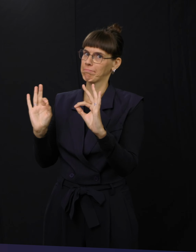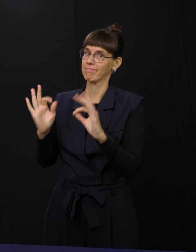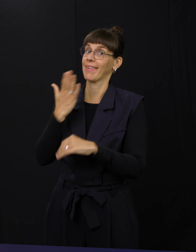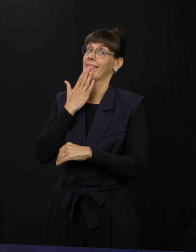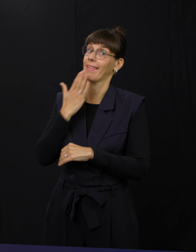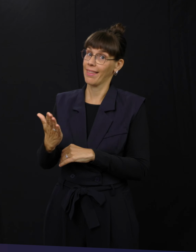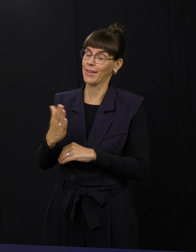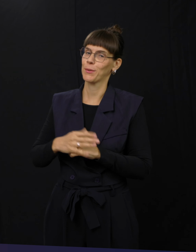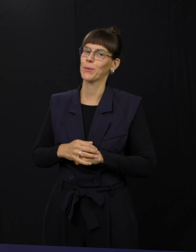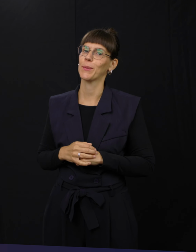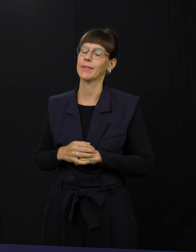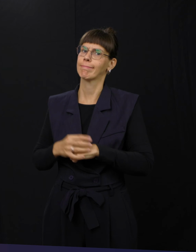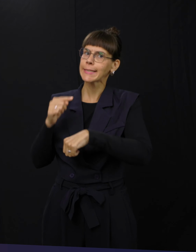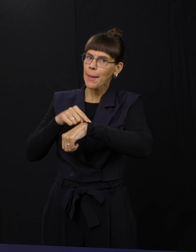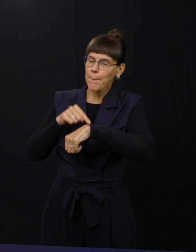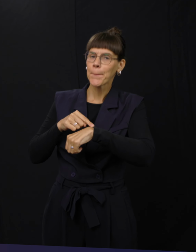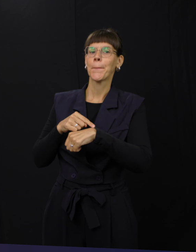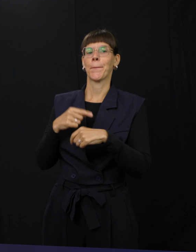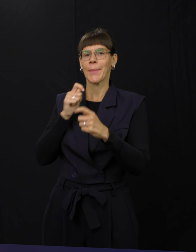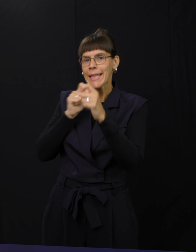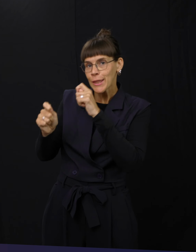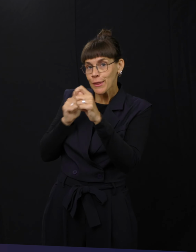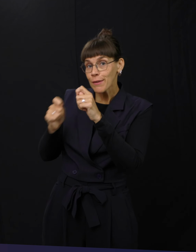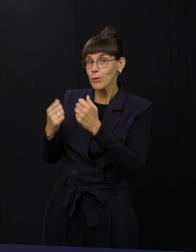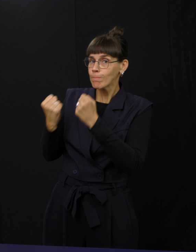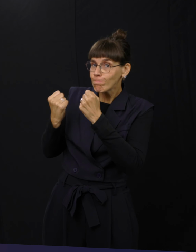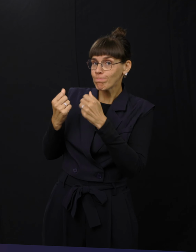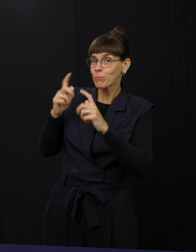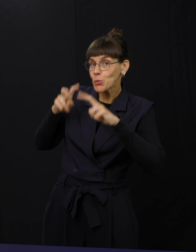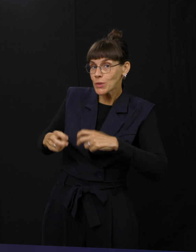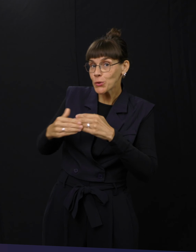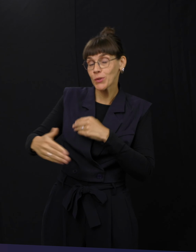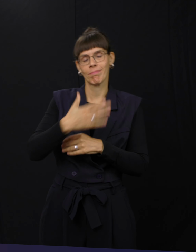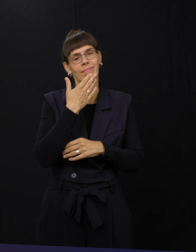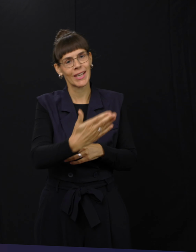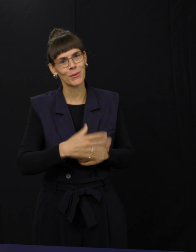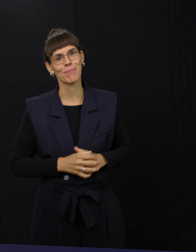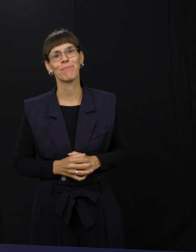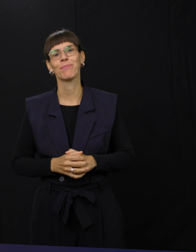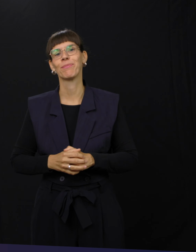Thank you very much for your time, for this interview, and good luck with your research. Thank you very much.